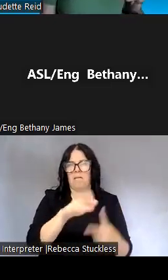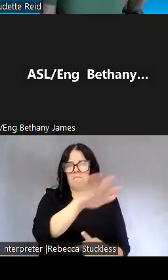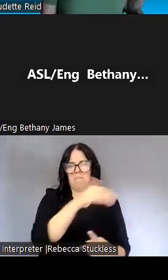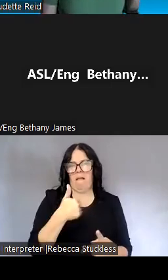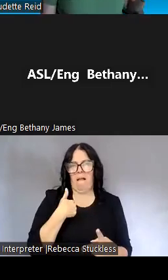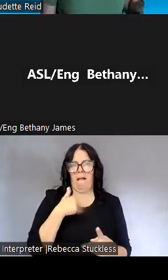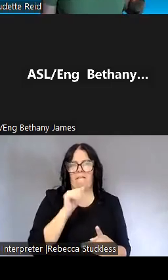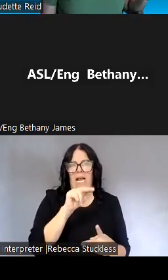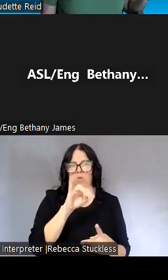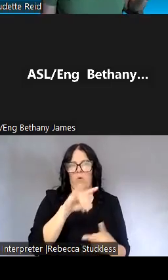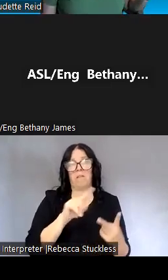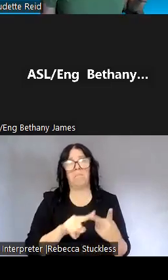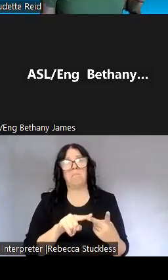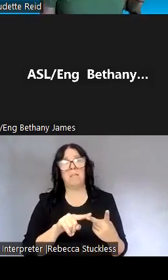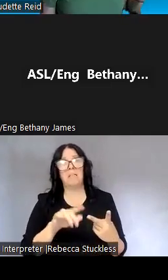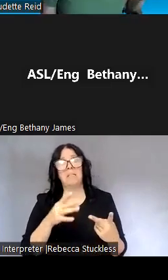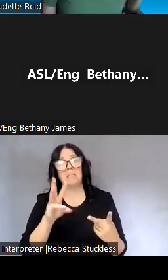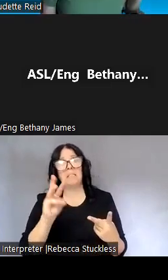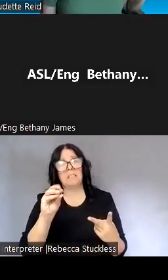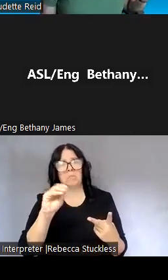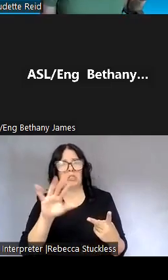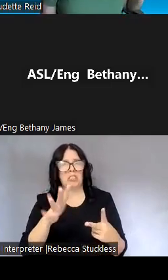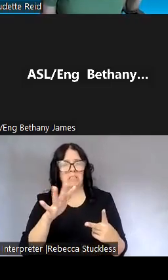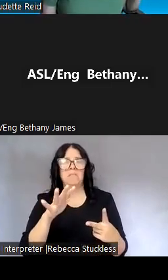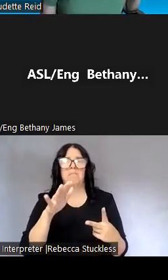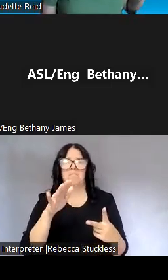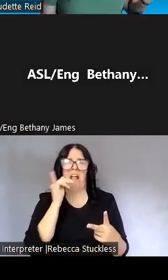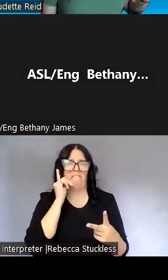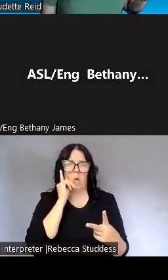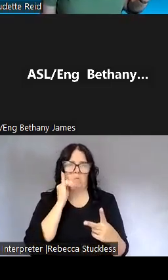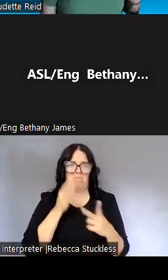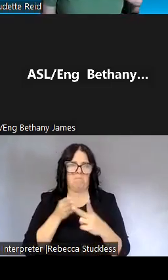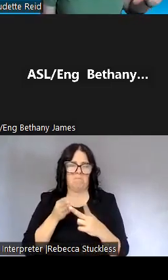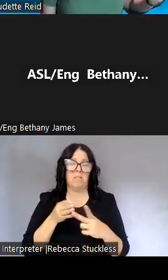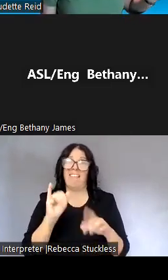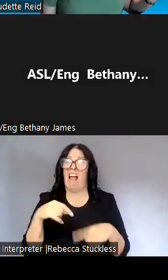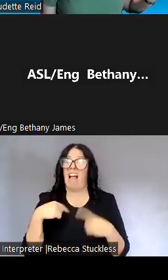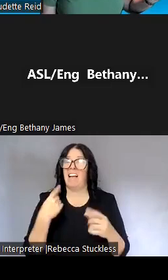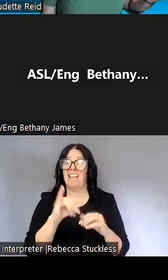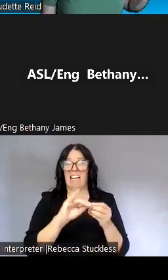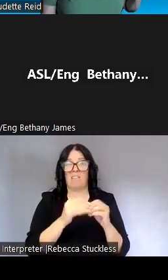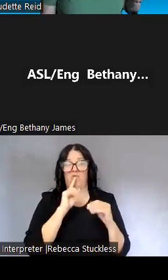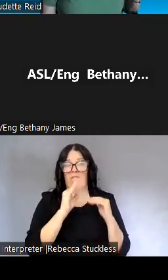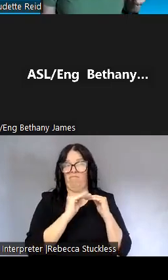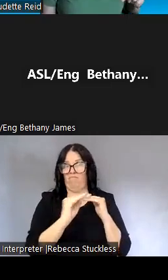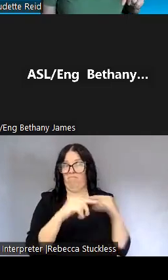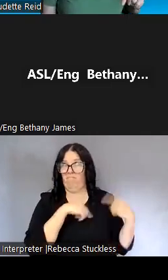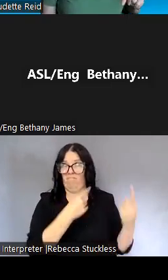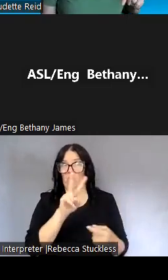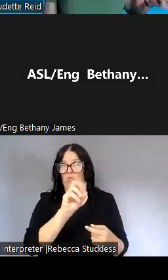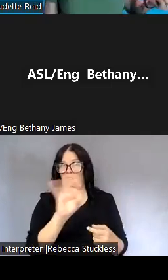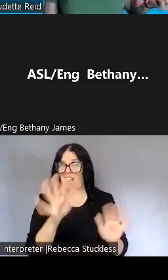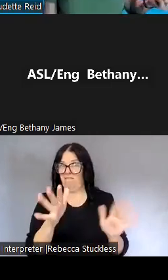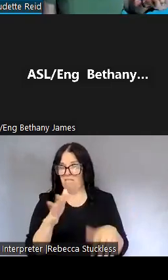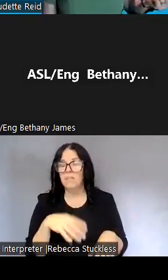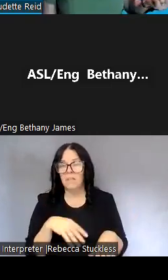And that's been pretty consistent through 2009. So it has been a long time. It's interesting that